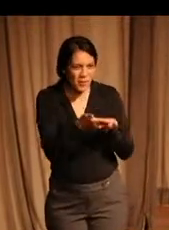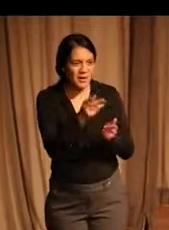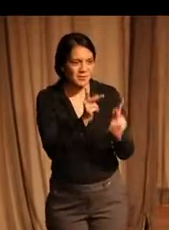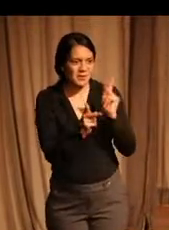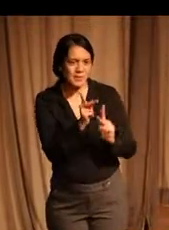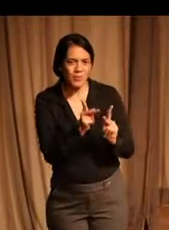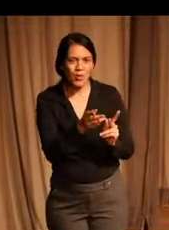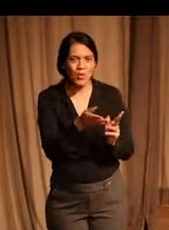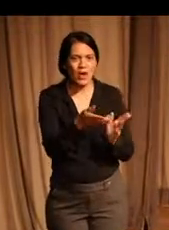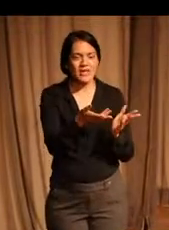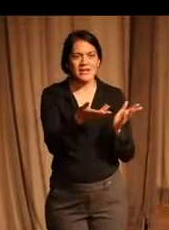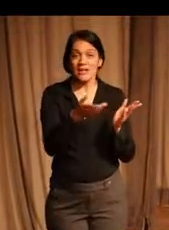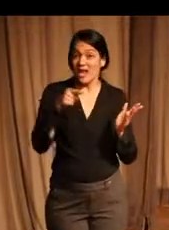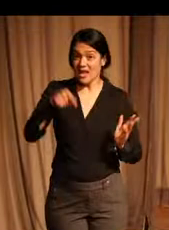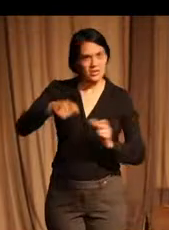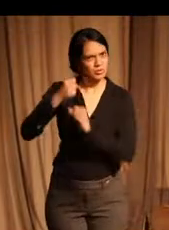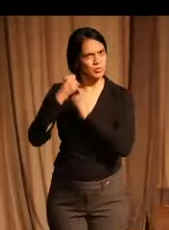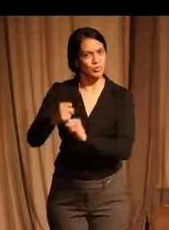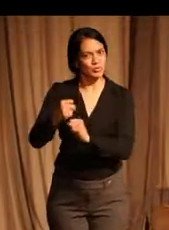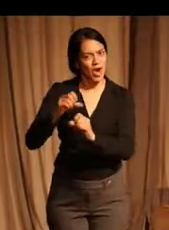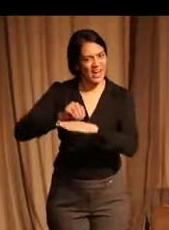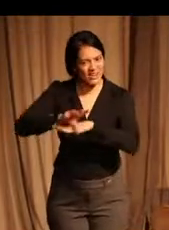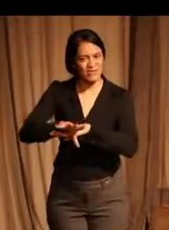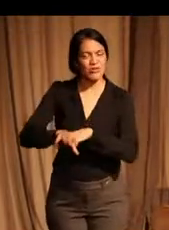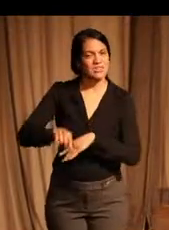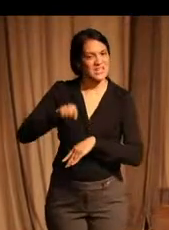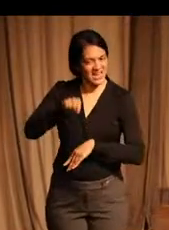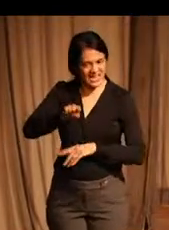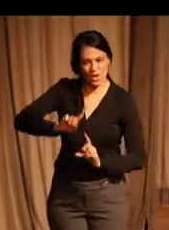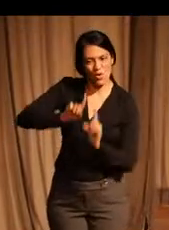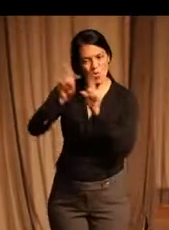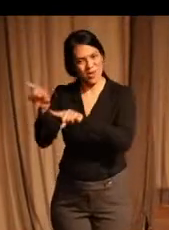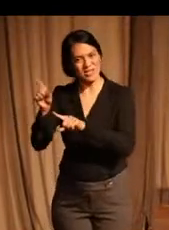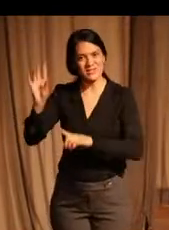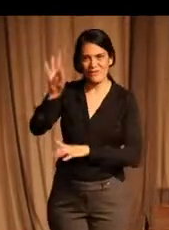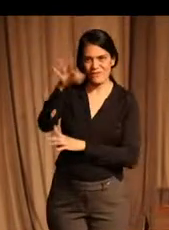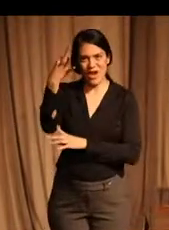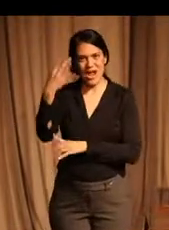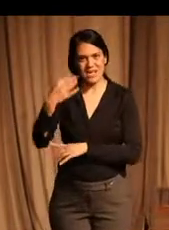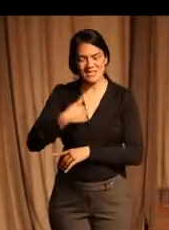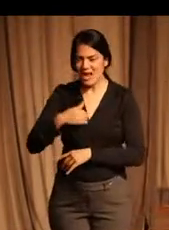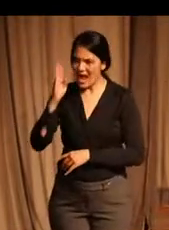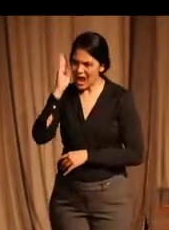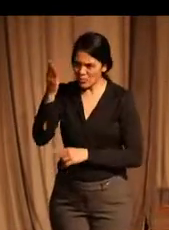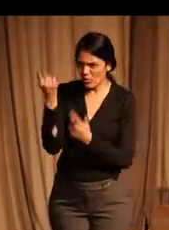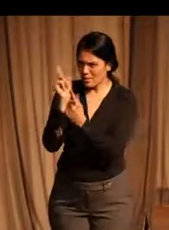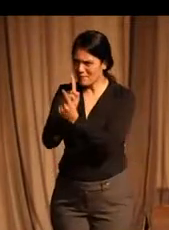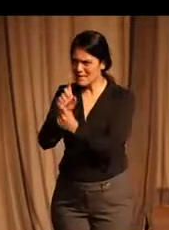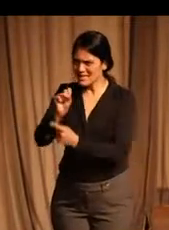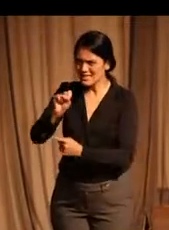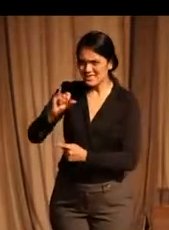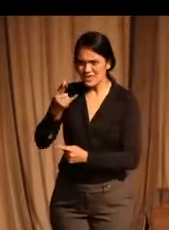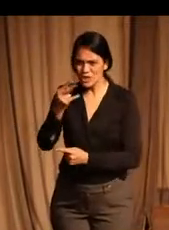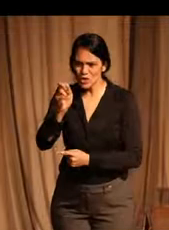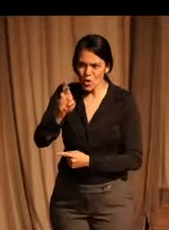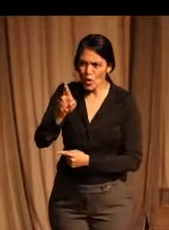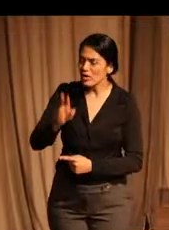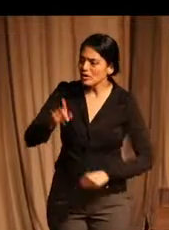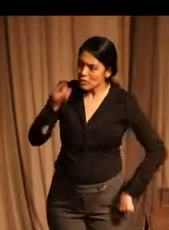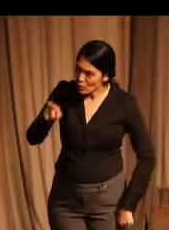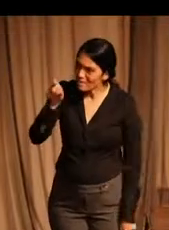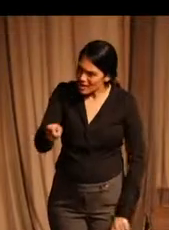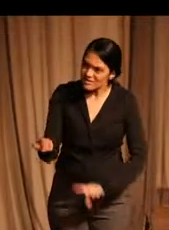right? And so he talked about going to France and talking to Senghor and being like, I will not take no for an answer, because they weren't trying to come to the United